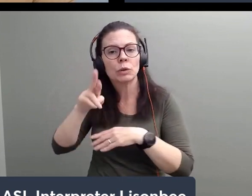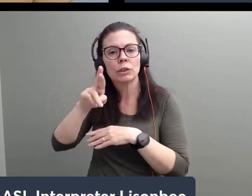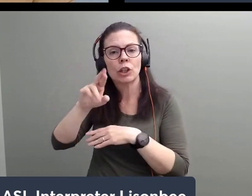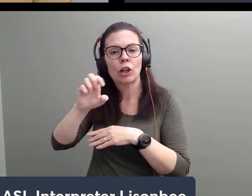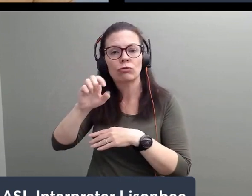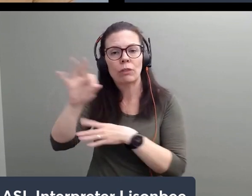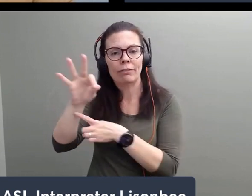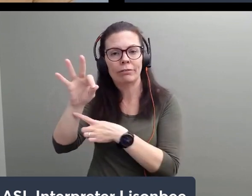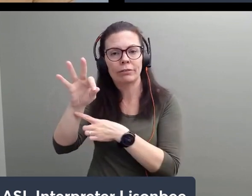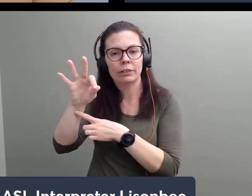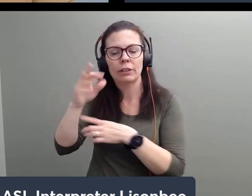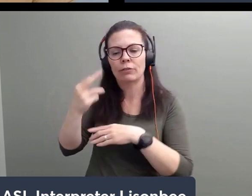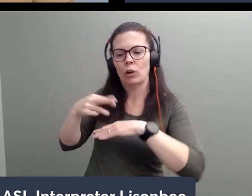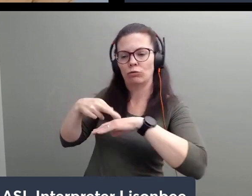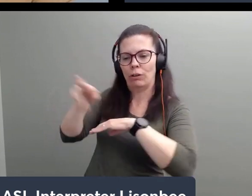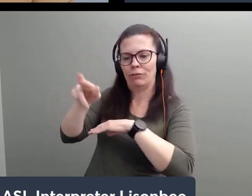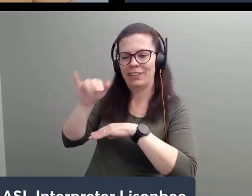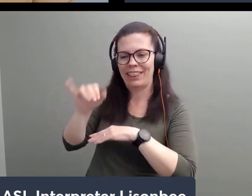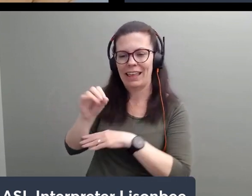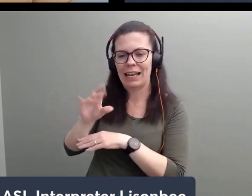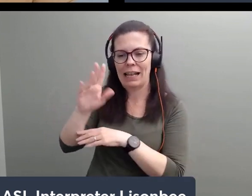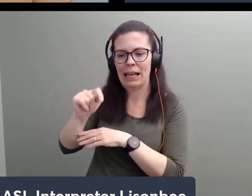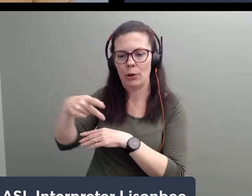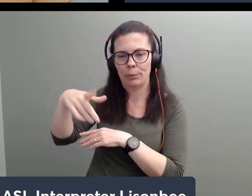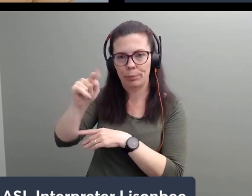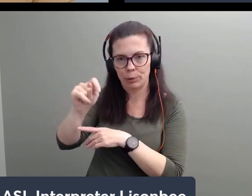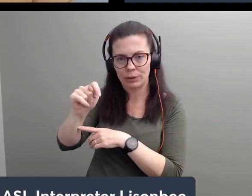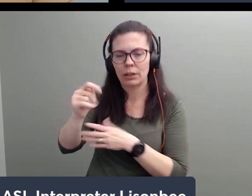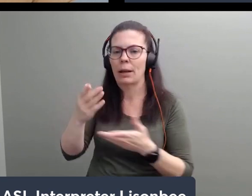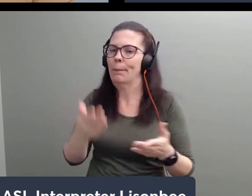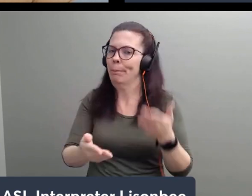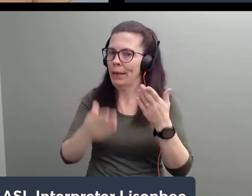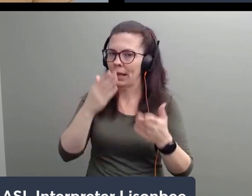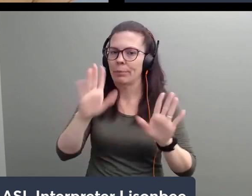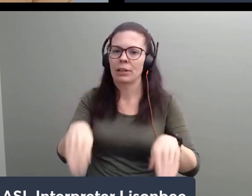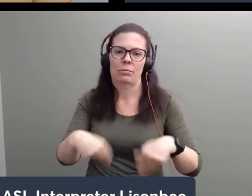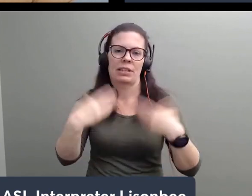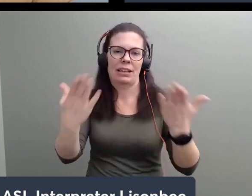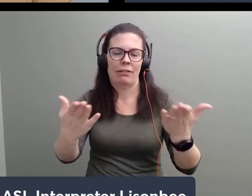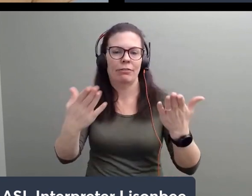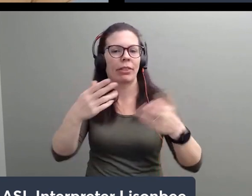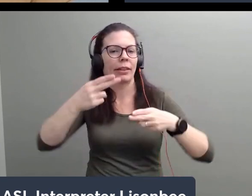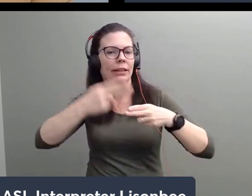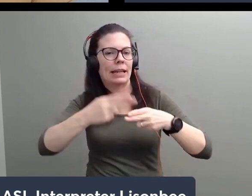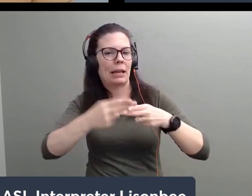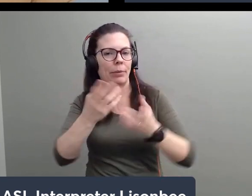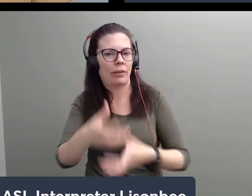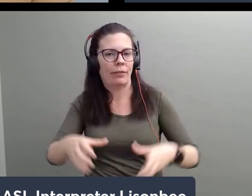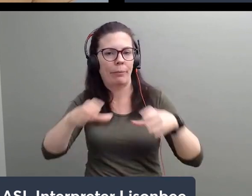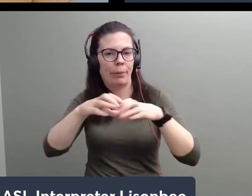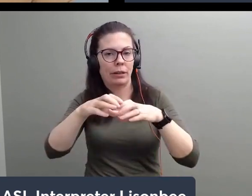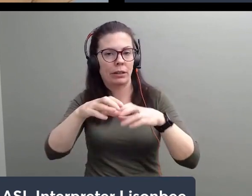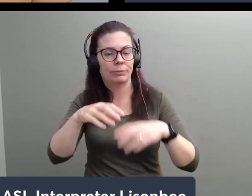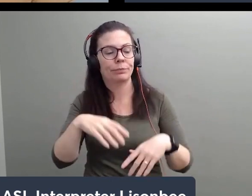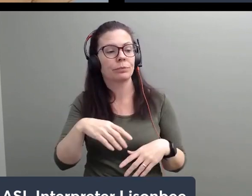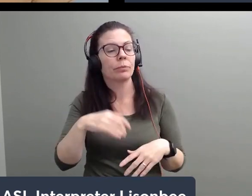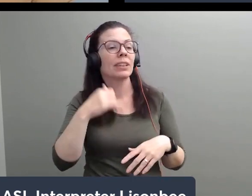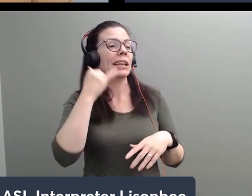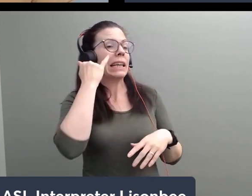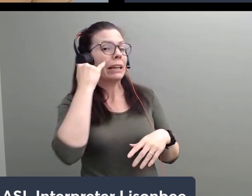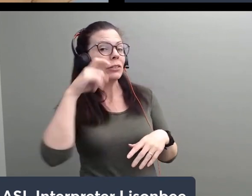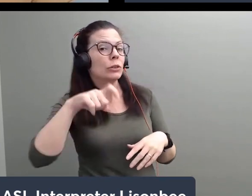function to reference an output, in that case, it might give you, for example, the name of the bucket. But if you need some